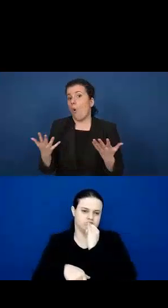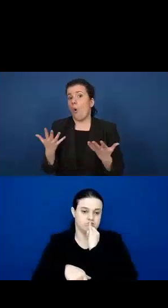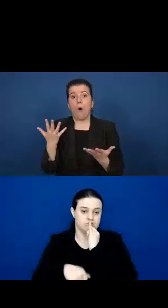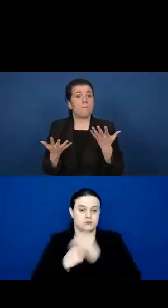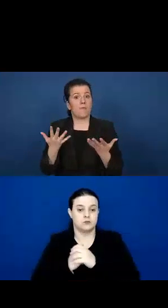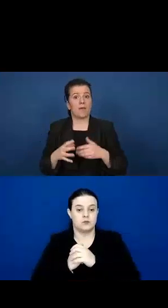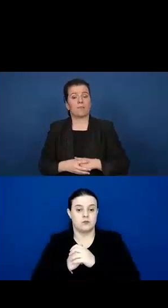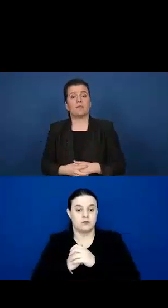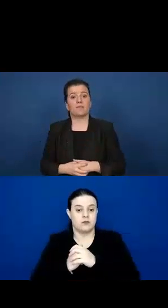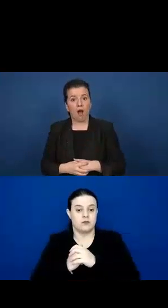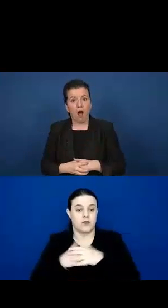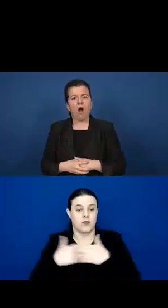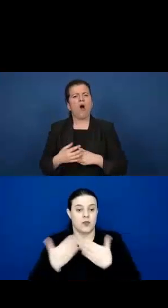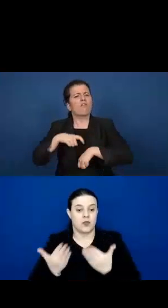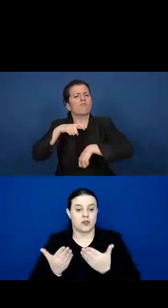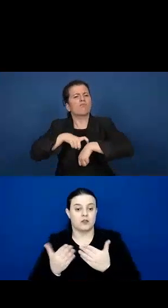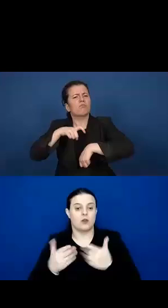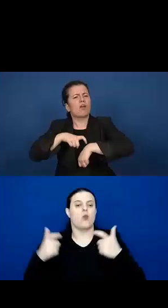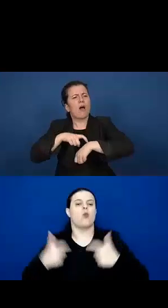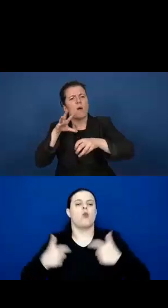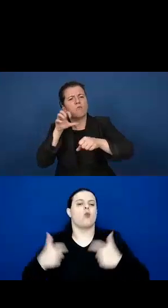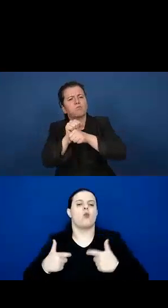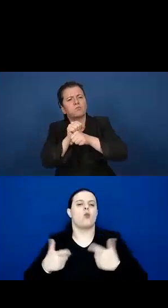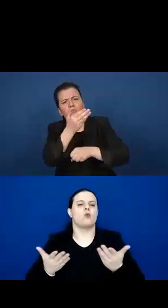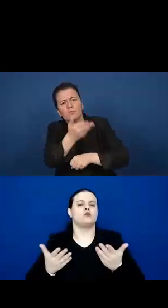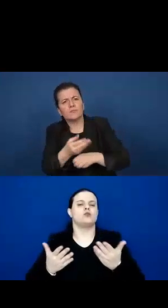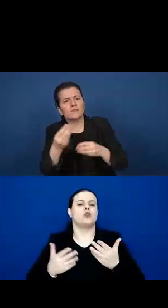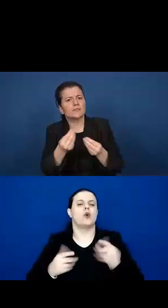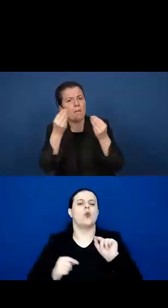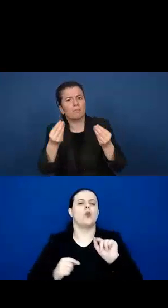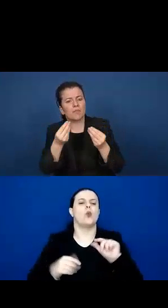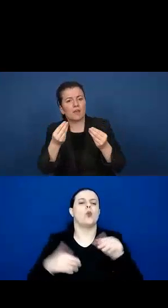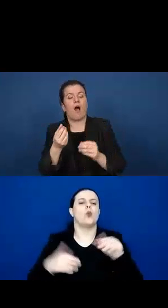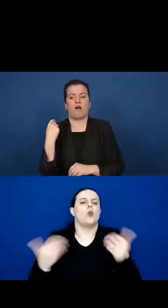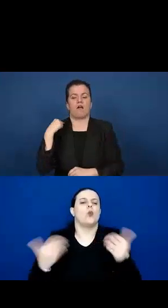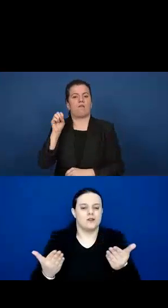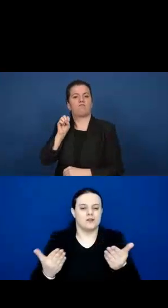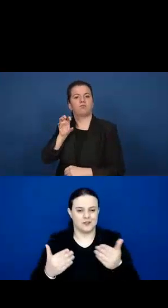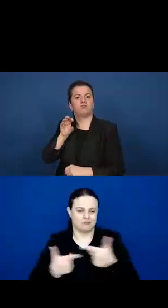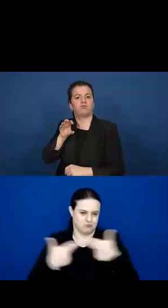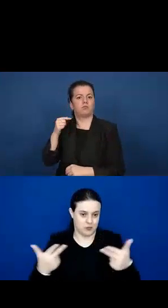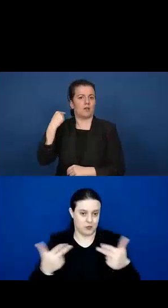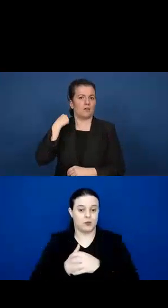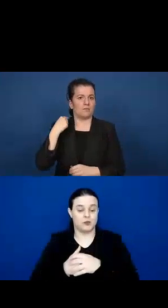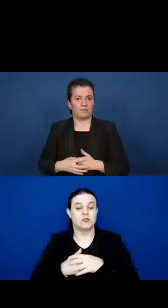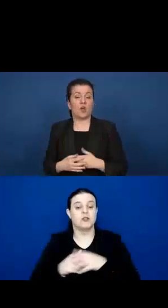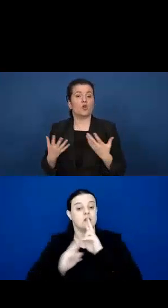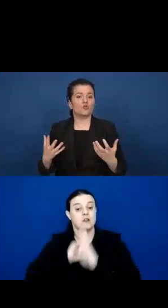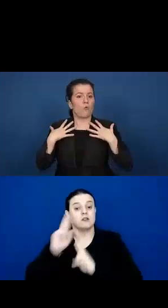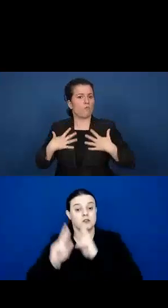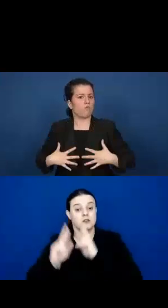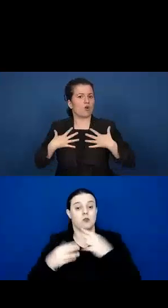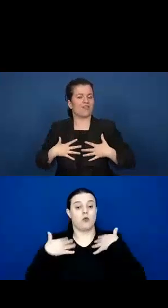an object was detected. By means of haptograms, the answer arrives on the body as a